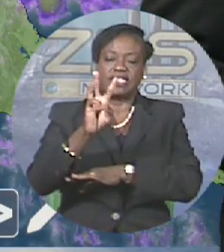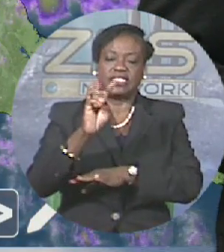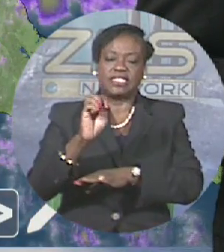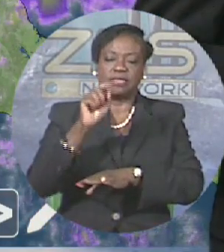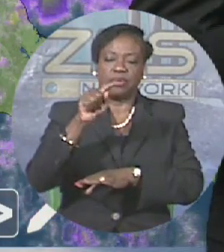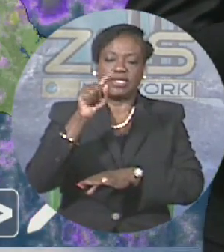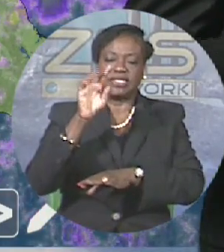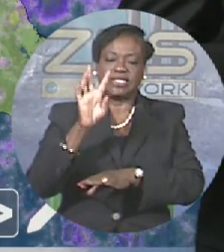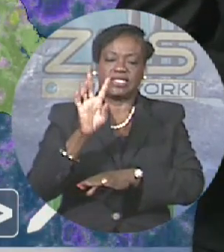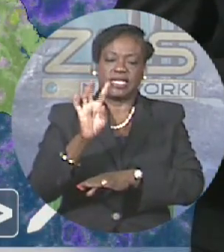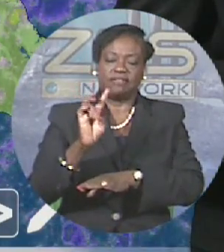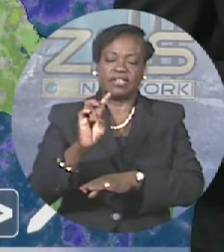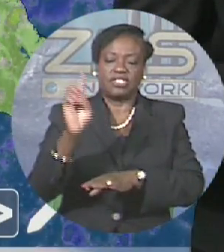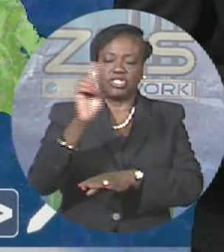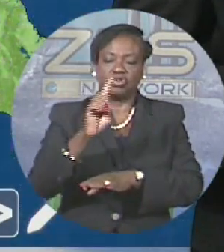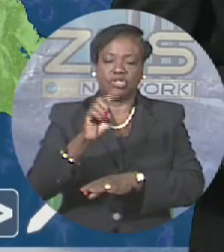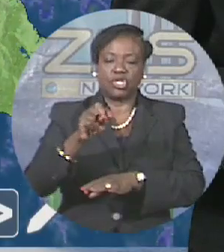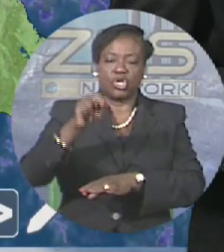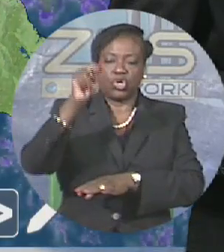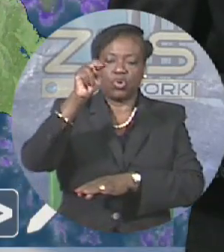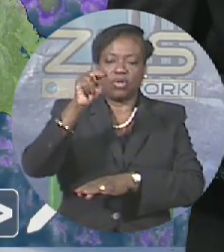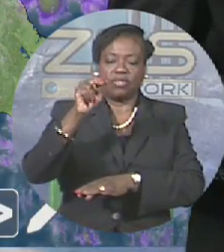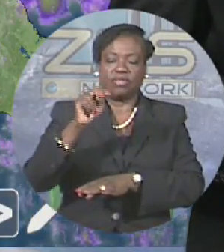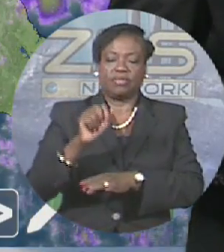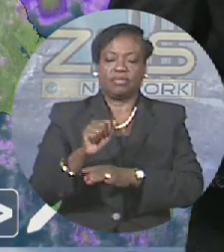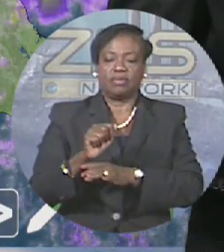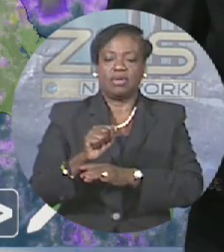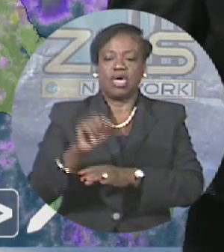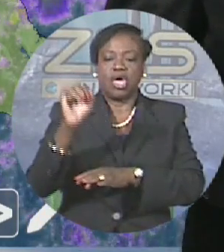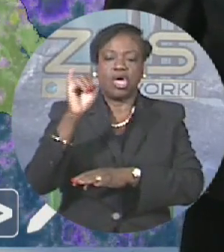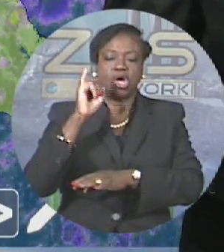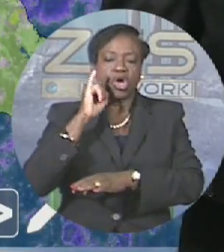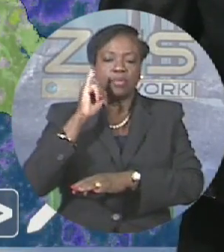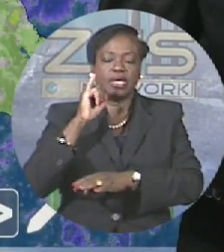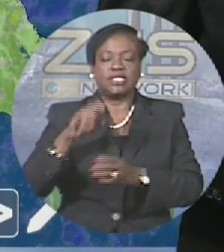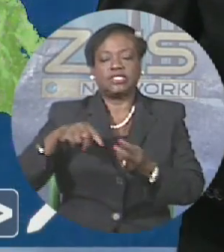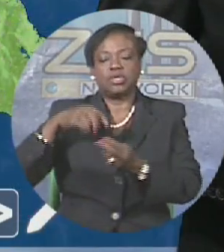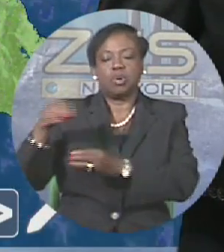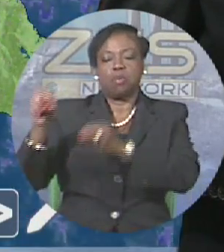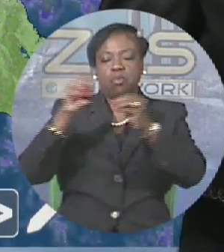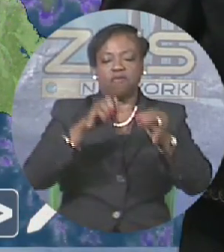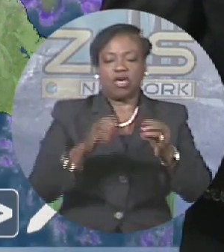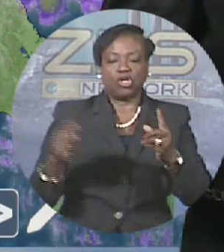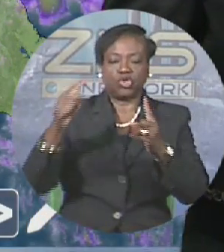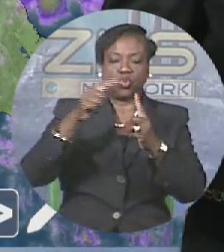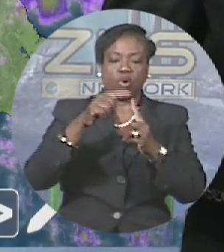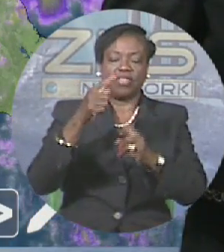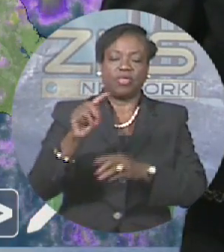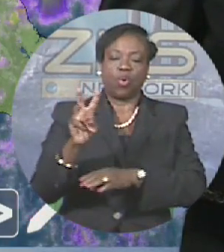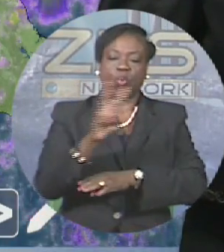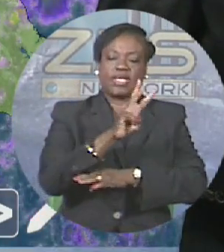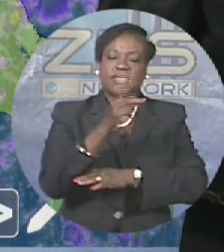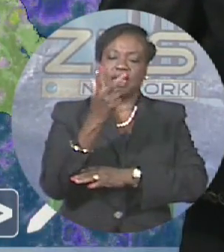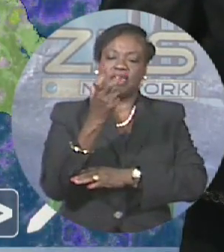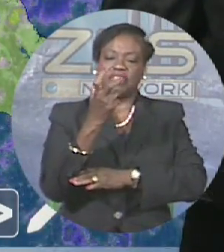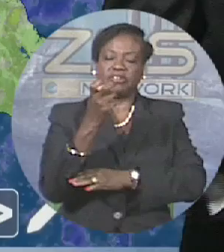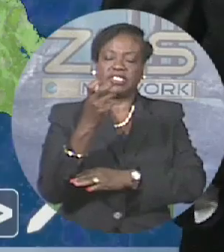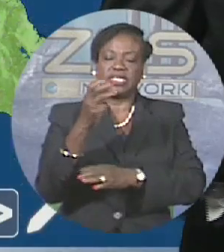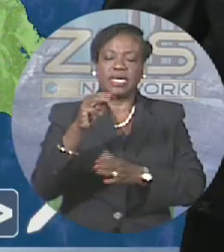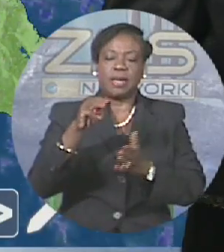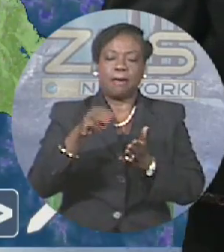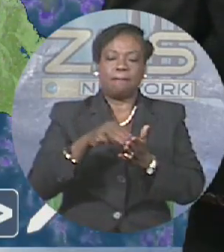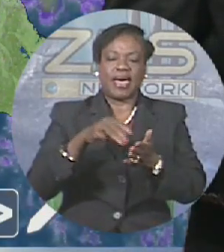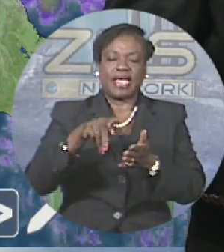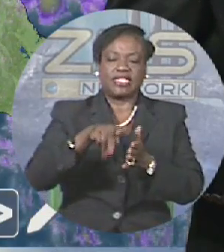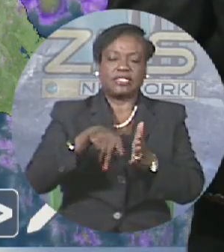north longitude, 54.4 degrees west. Irma is moving toward the west at around 13 miles per hour, and the